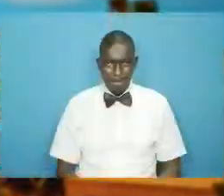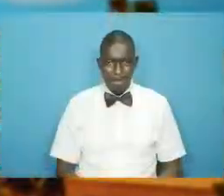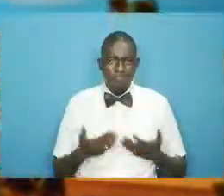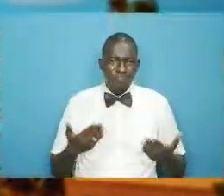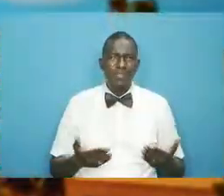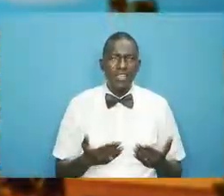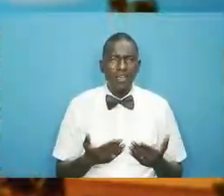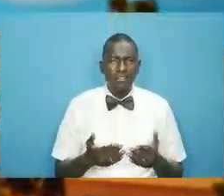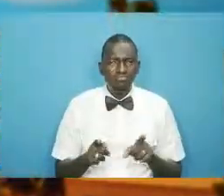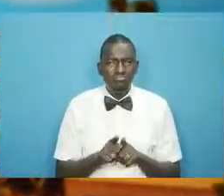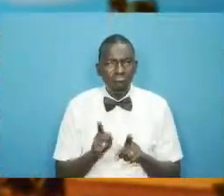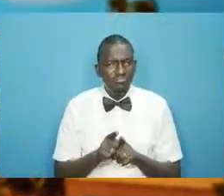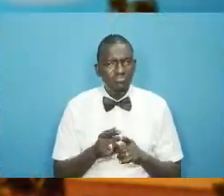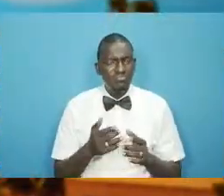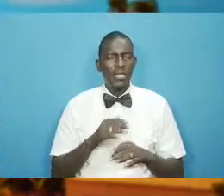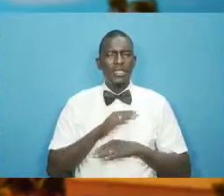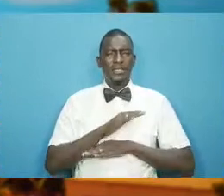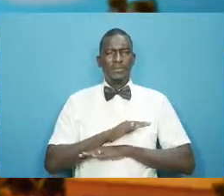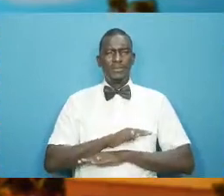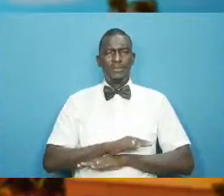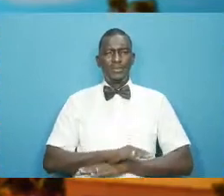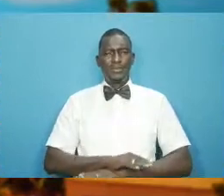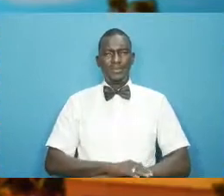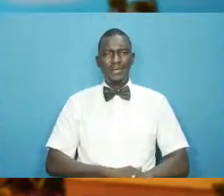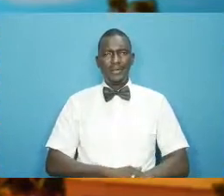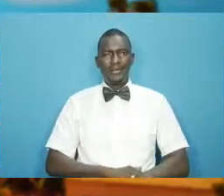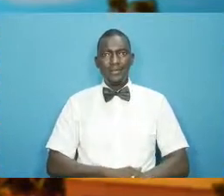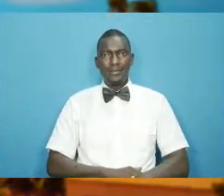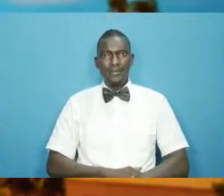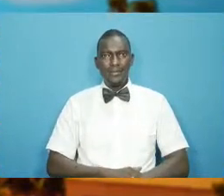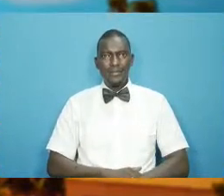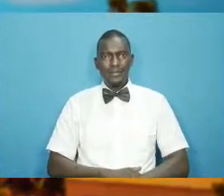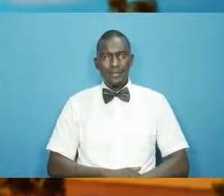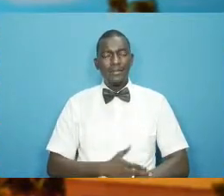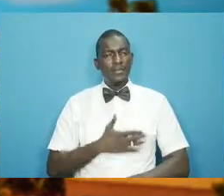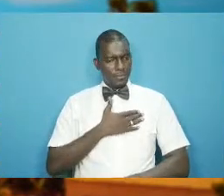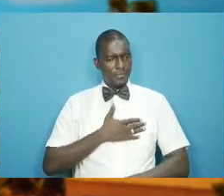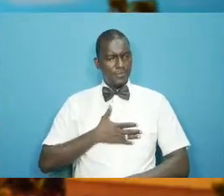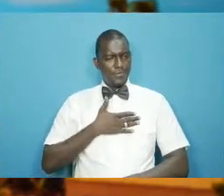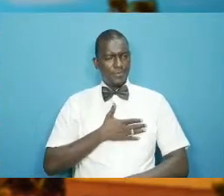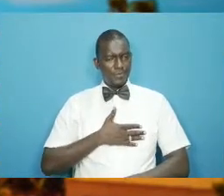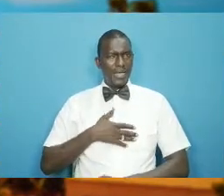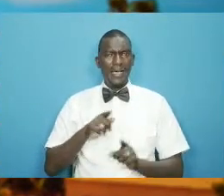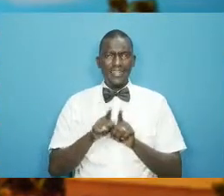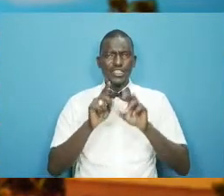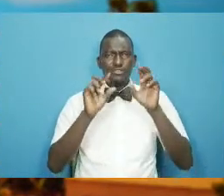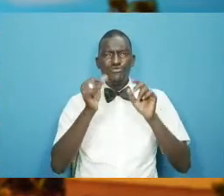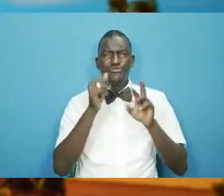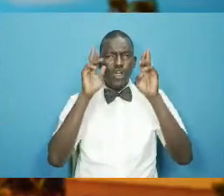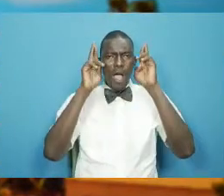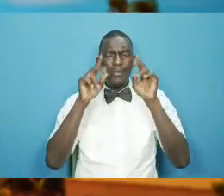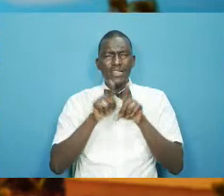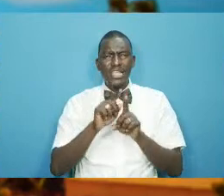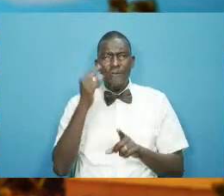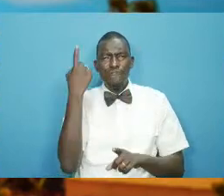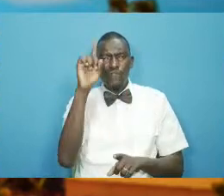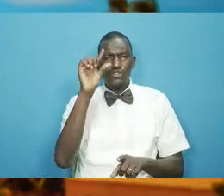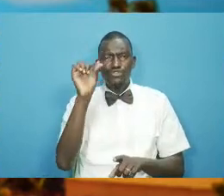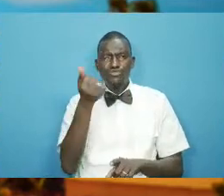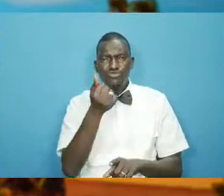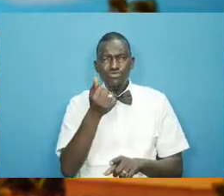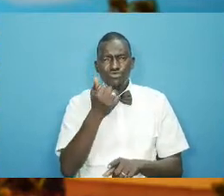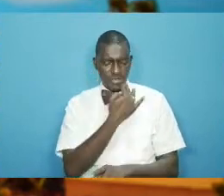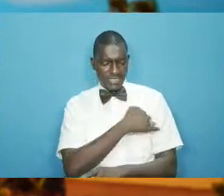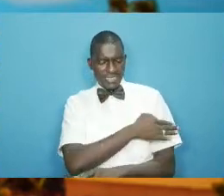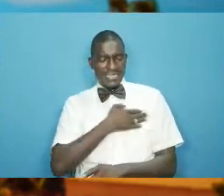So there are signs of relief and, of course, from sufferers and new hope as the first new treatment for sickle